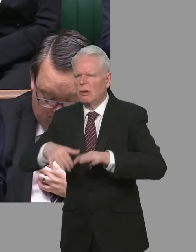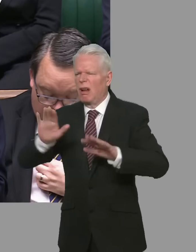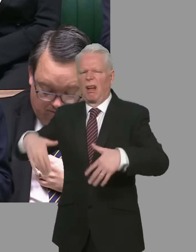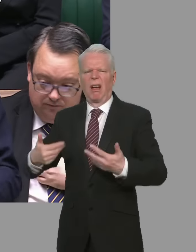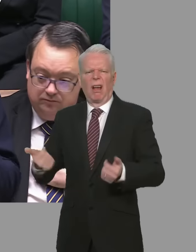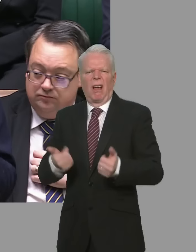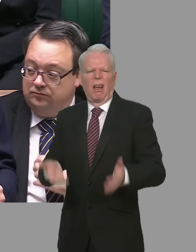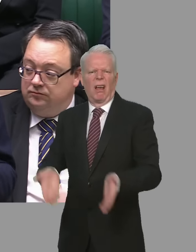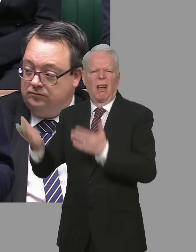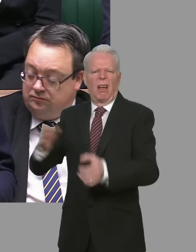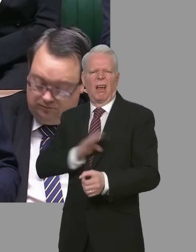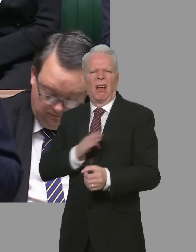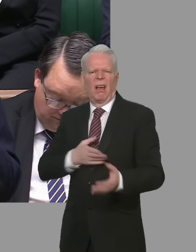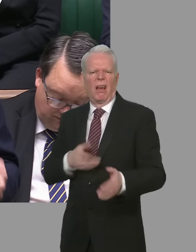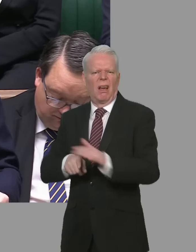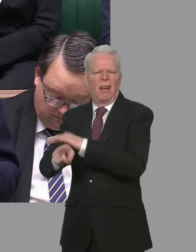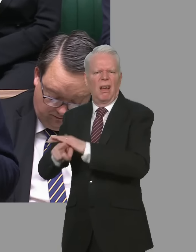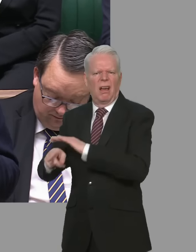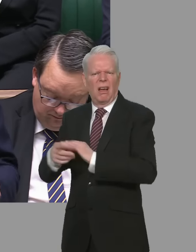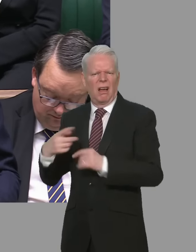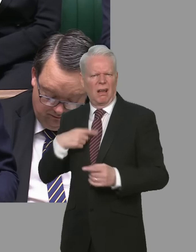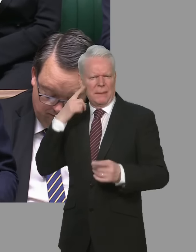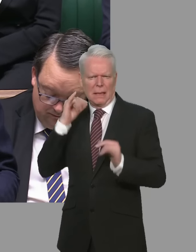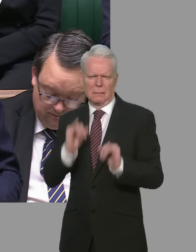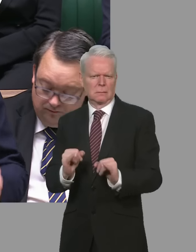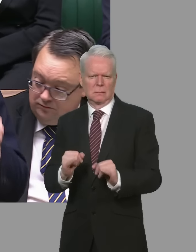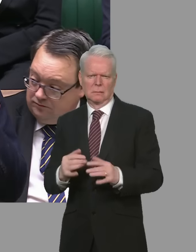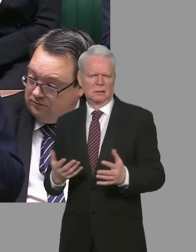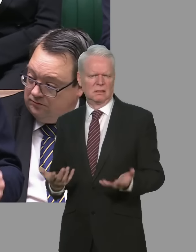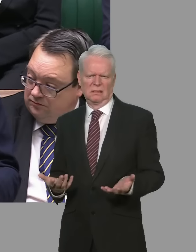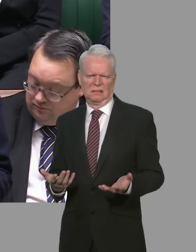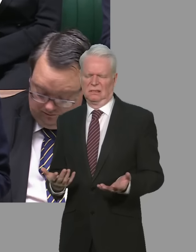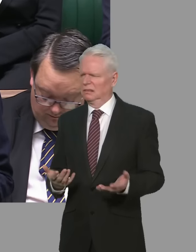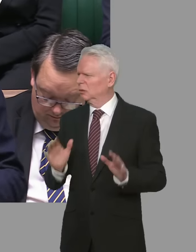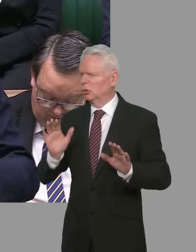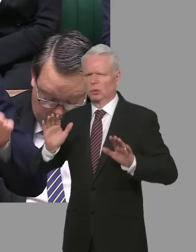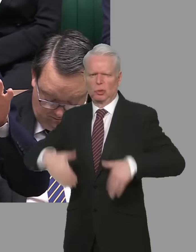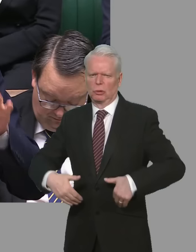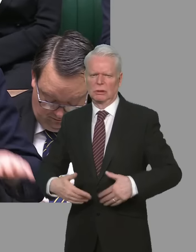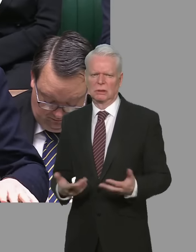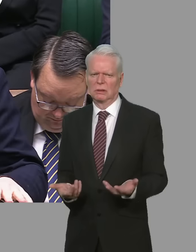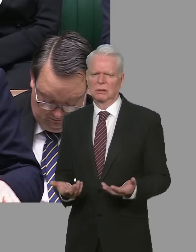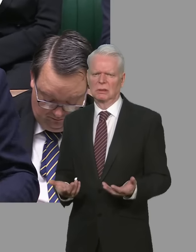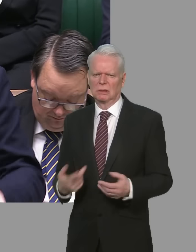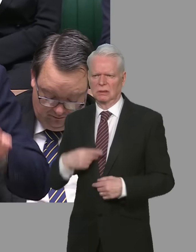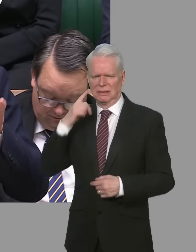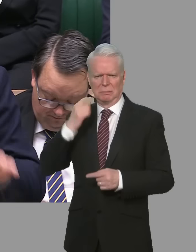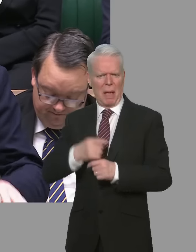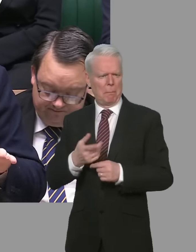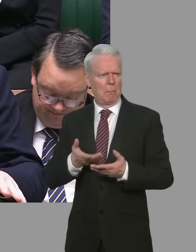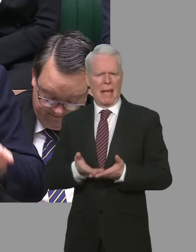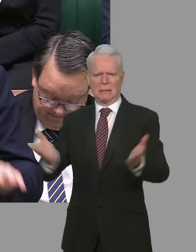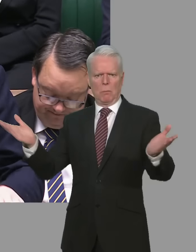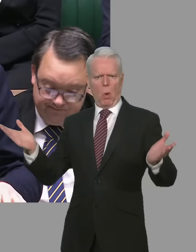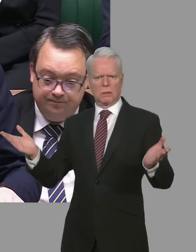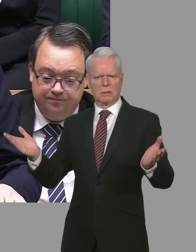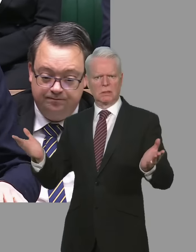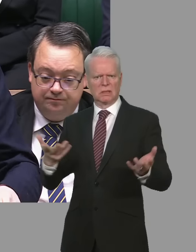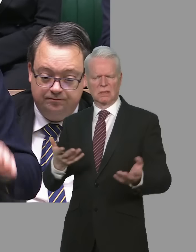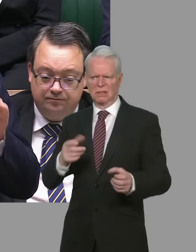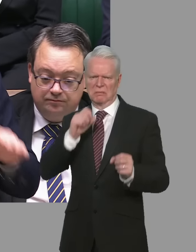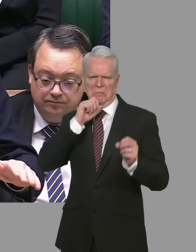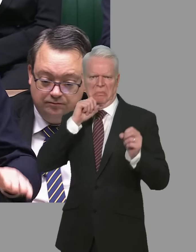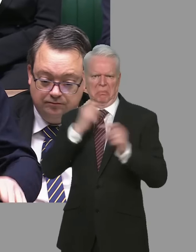fact that legal aid is paying for these challenges against our veterans. We are all literally